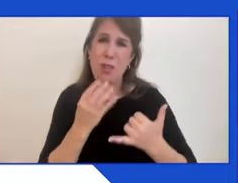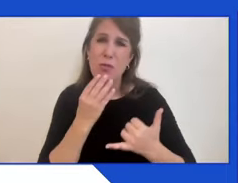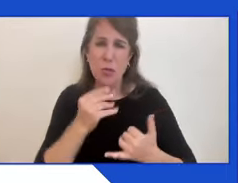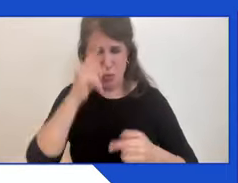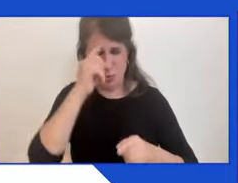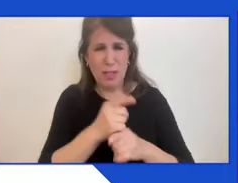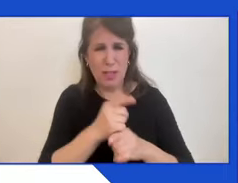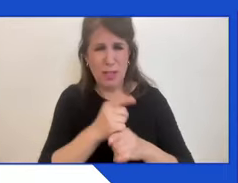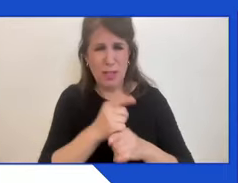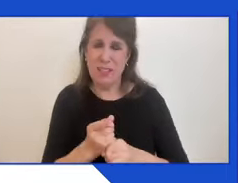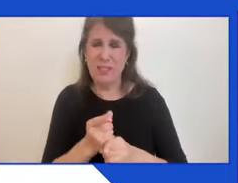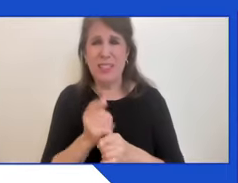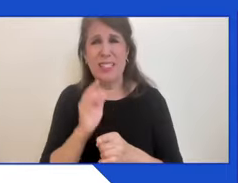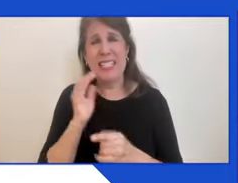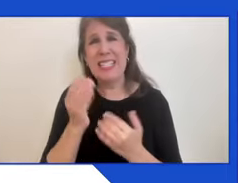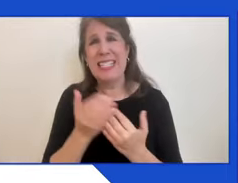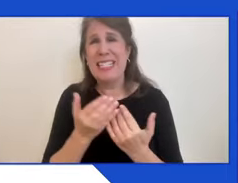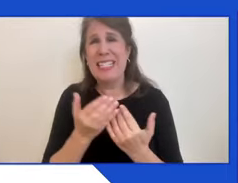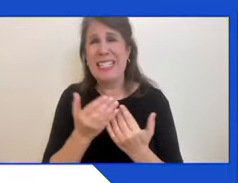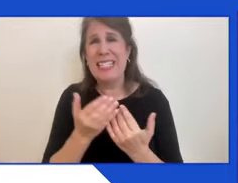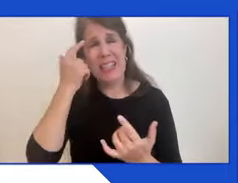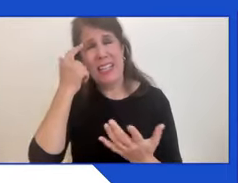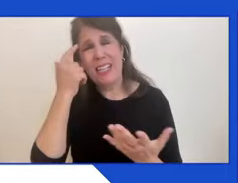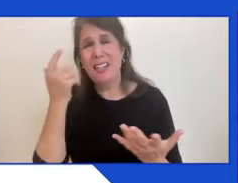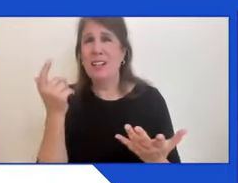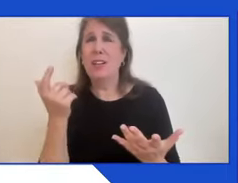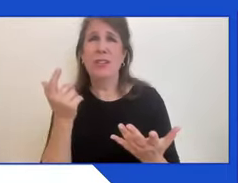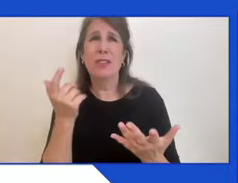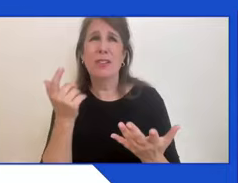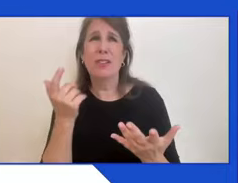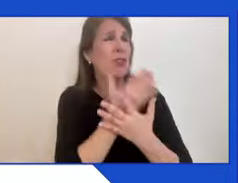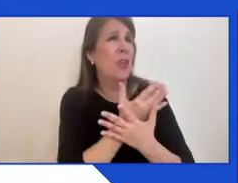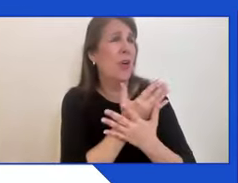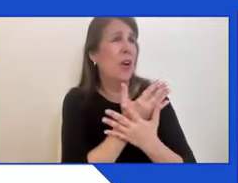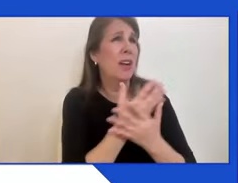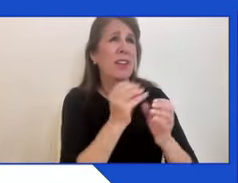think that nothing has changed. However, things have